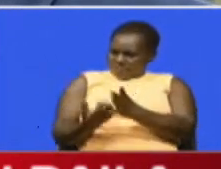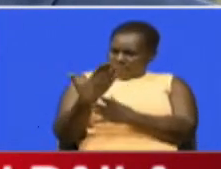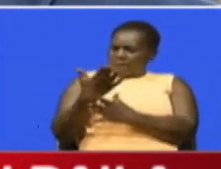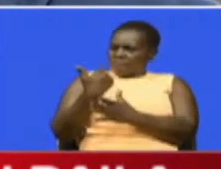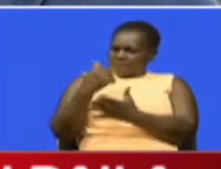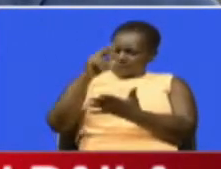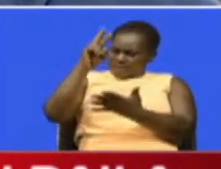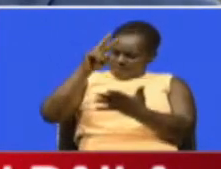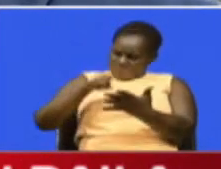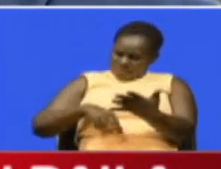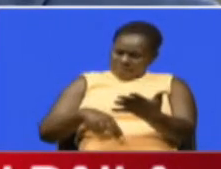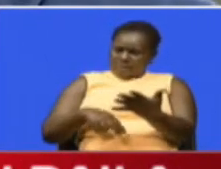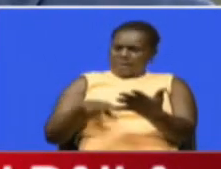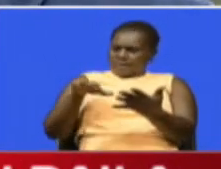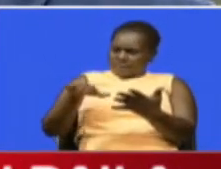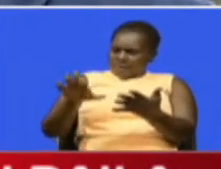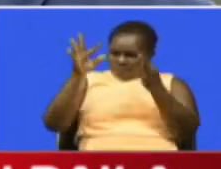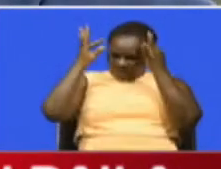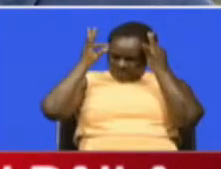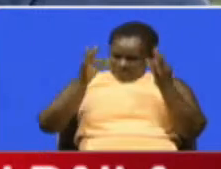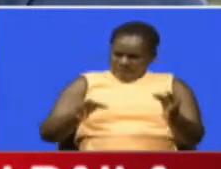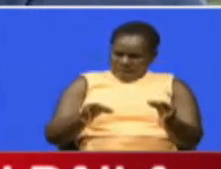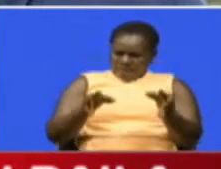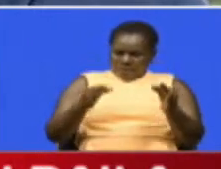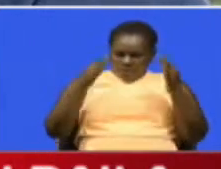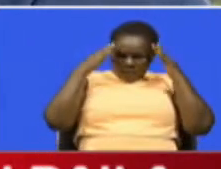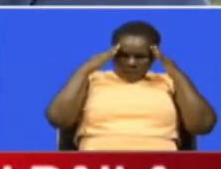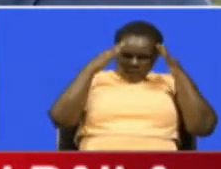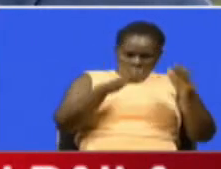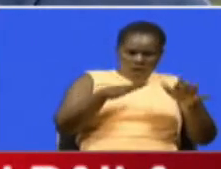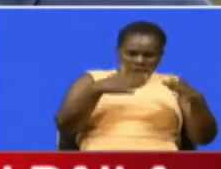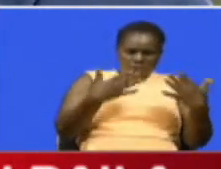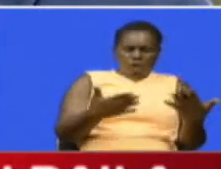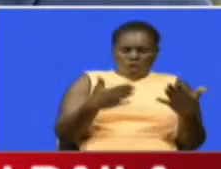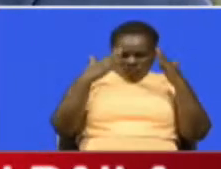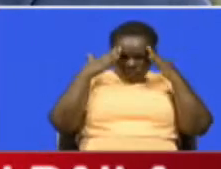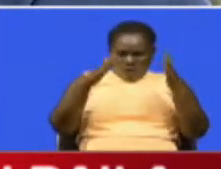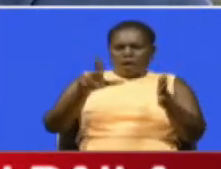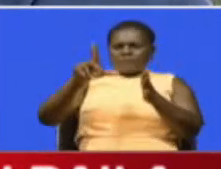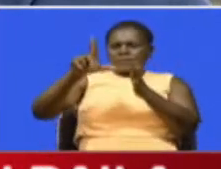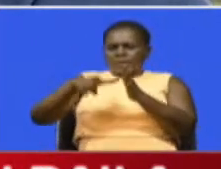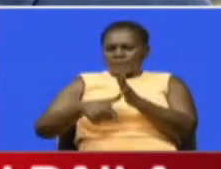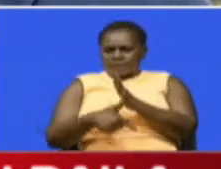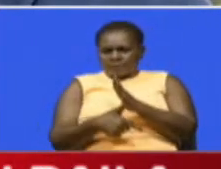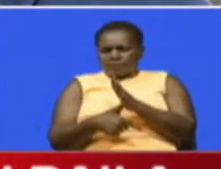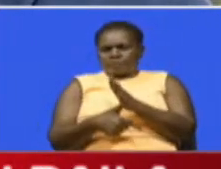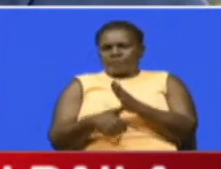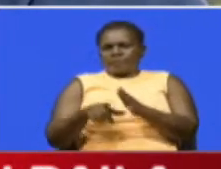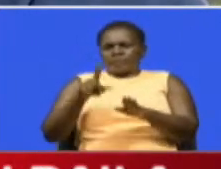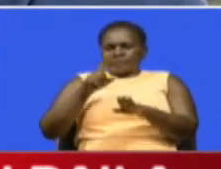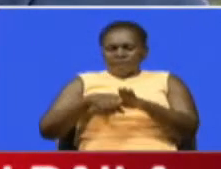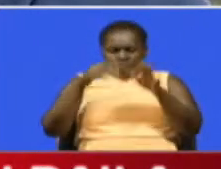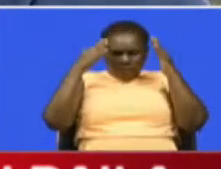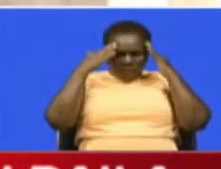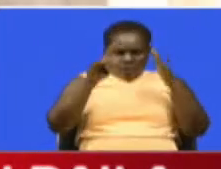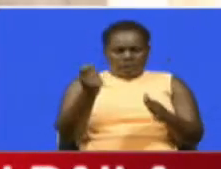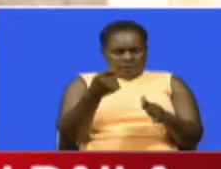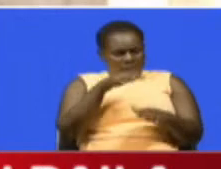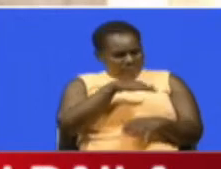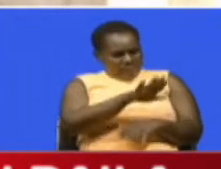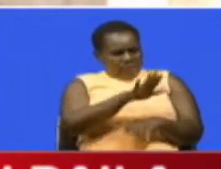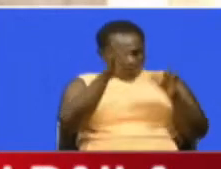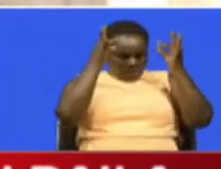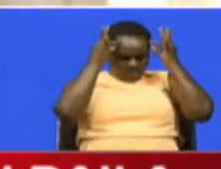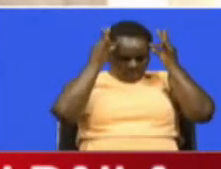That was will determine whether it is really a priority or it is not a priority. See, when it's a priority, Kenyans will